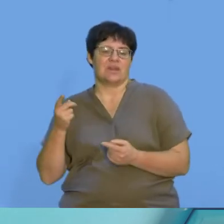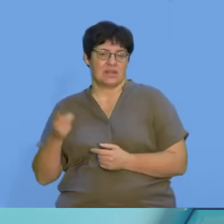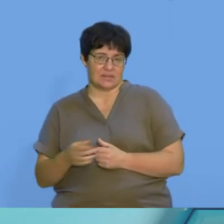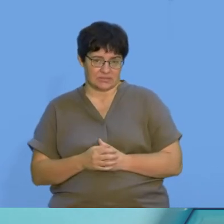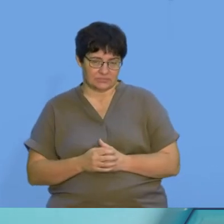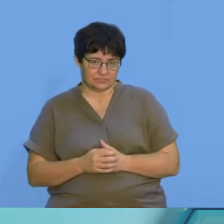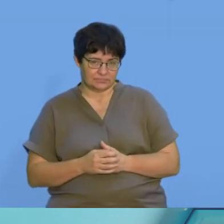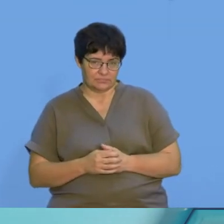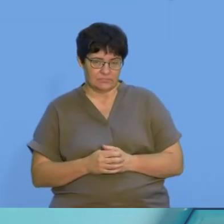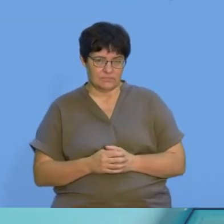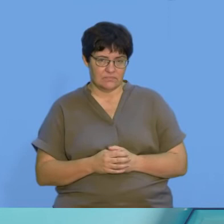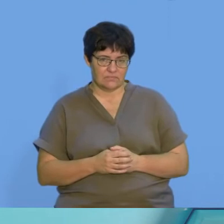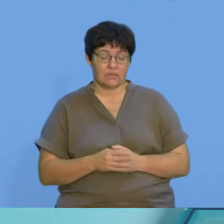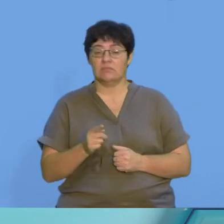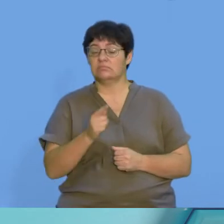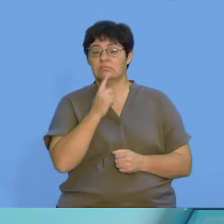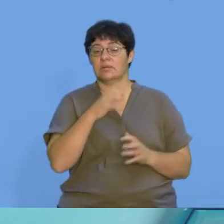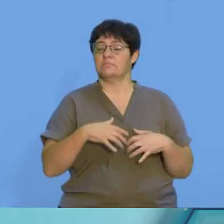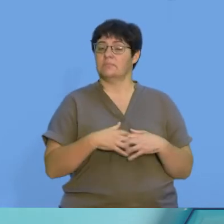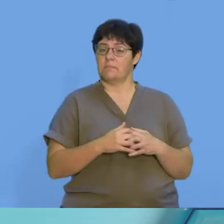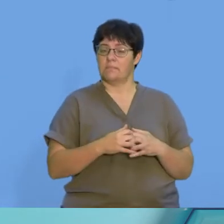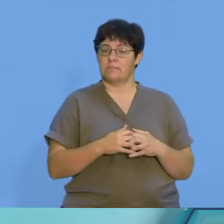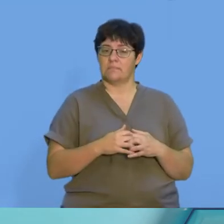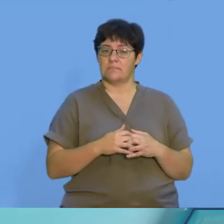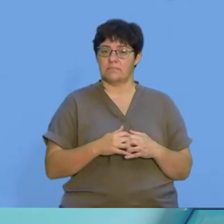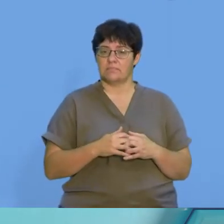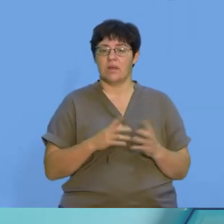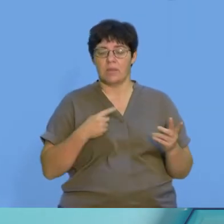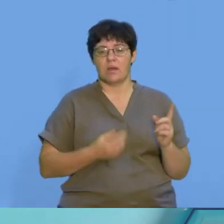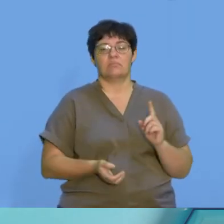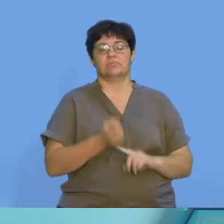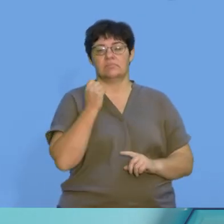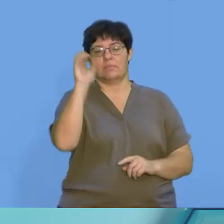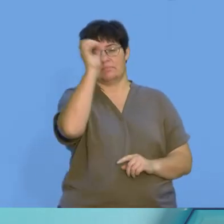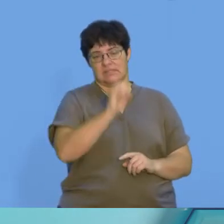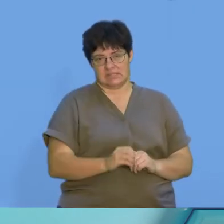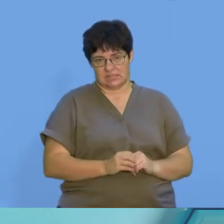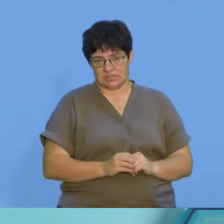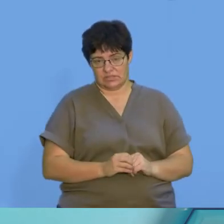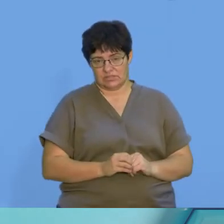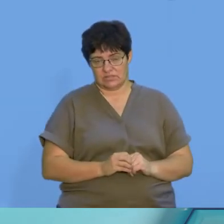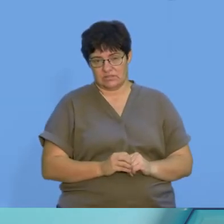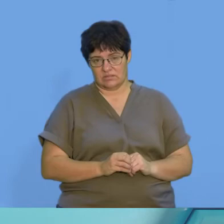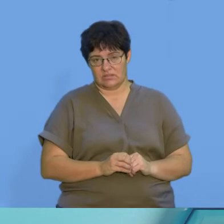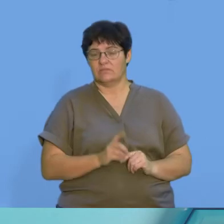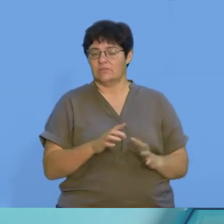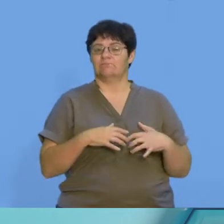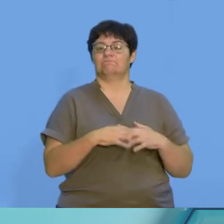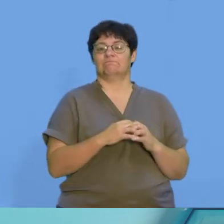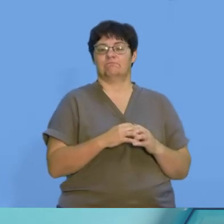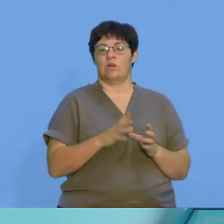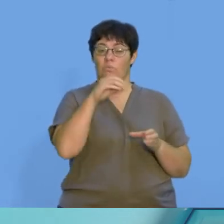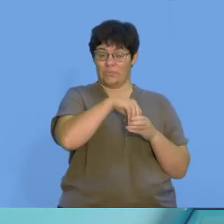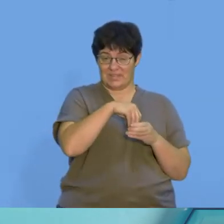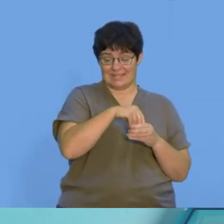atoms. Then this sets the way for us to be able to actually determine the percentage of a given element in